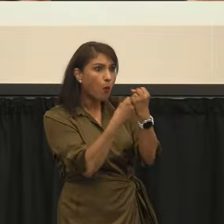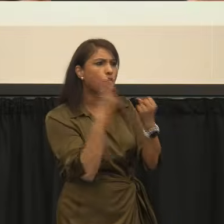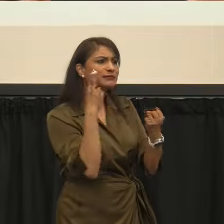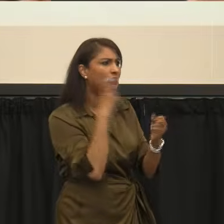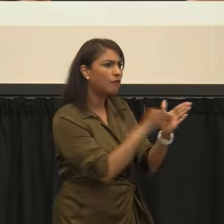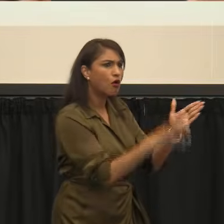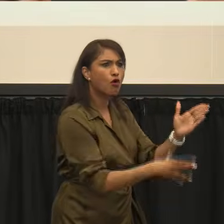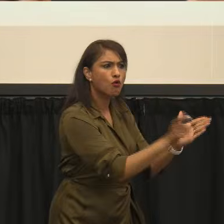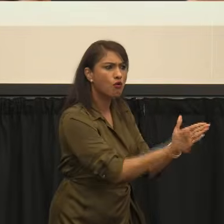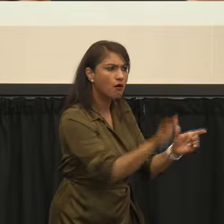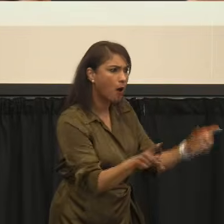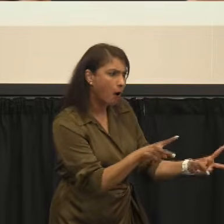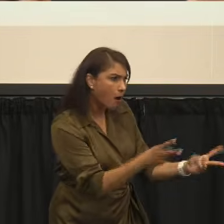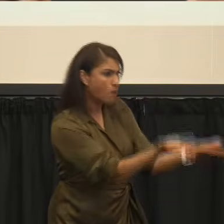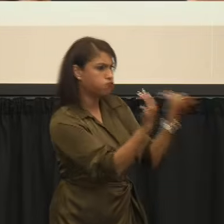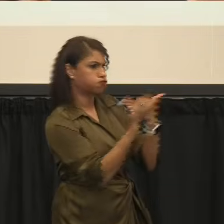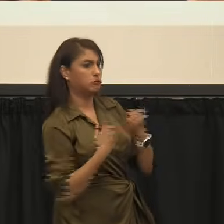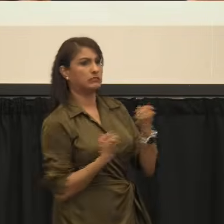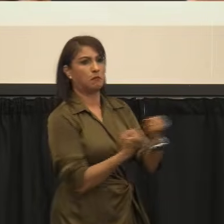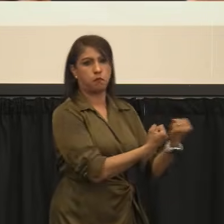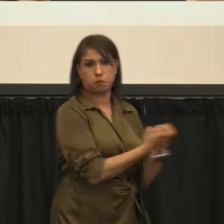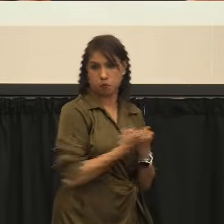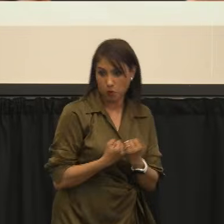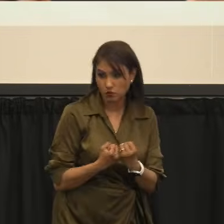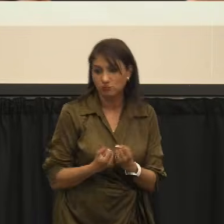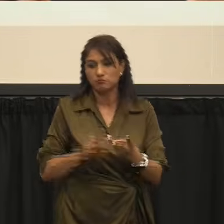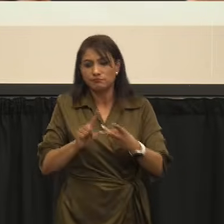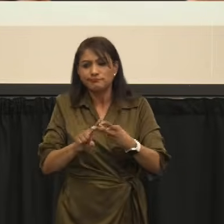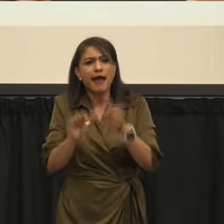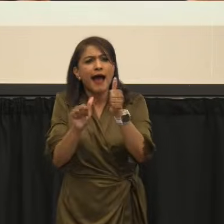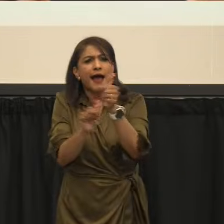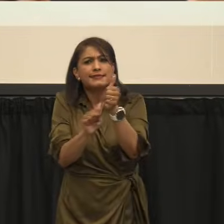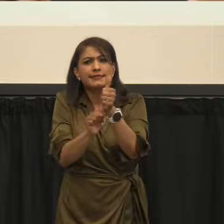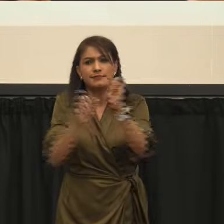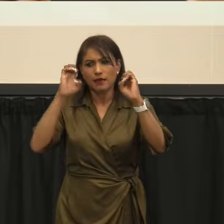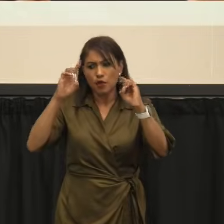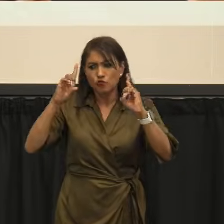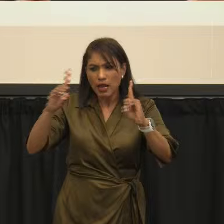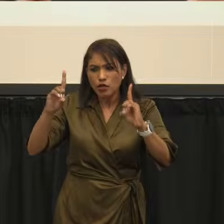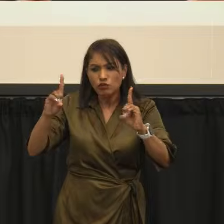It supports also the learners within the schools, the deaf learners.